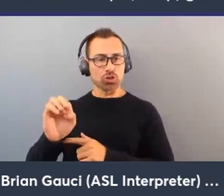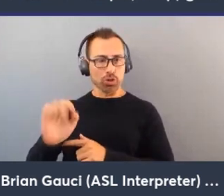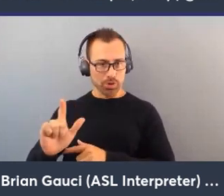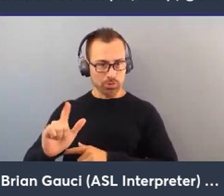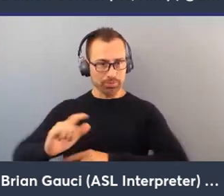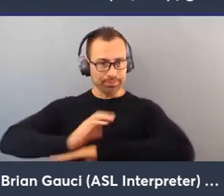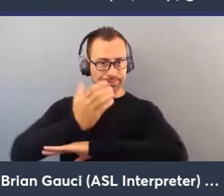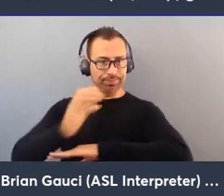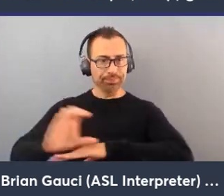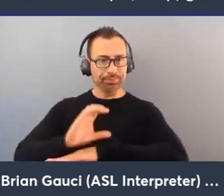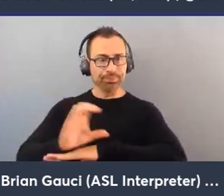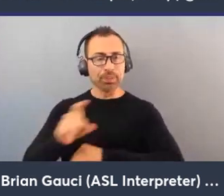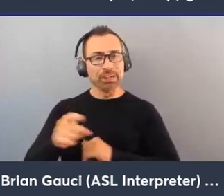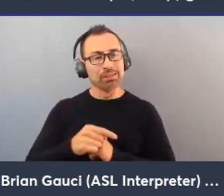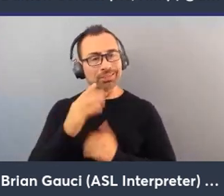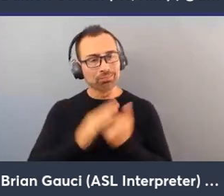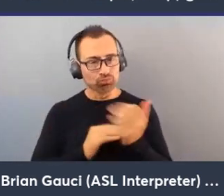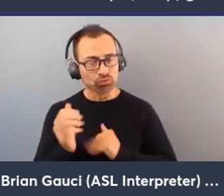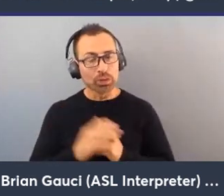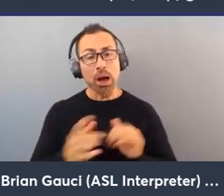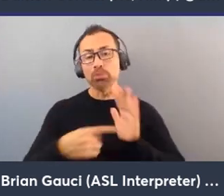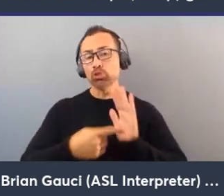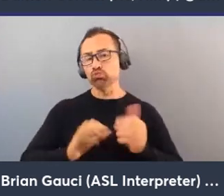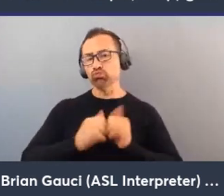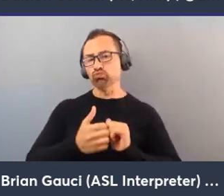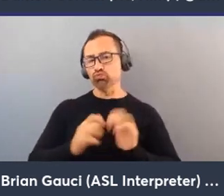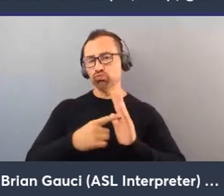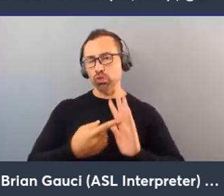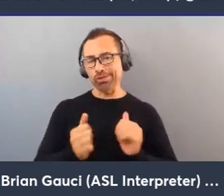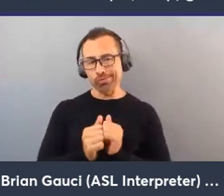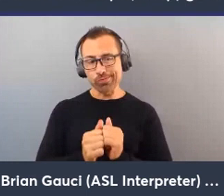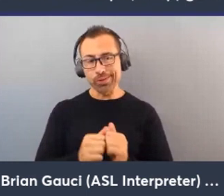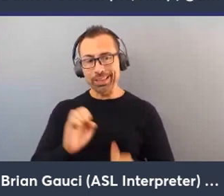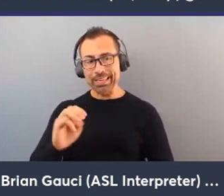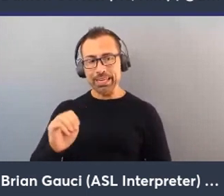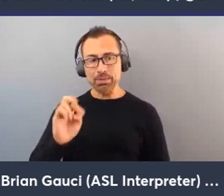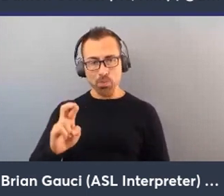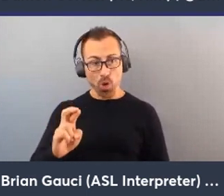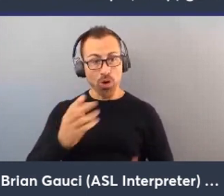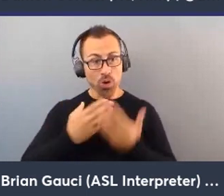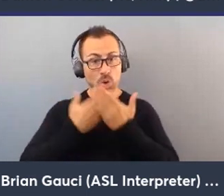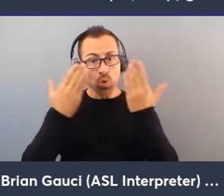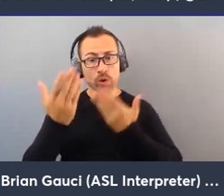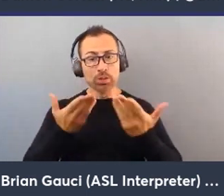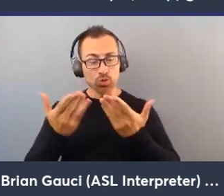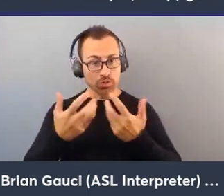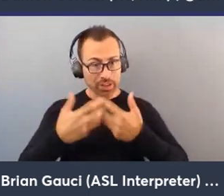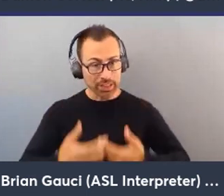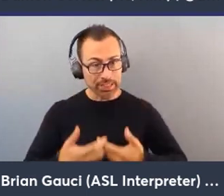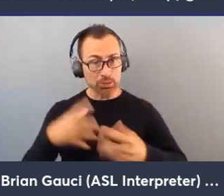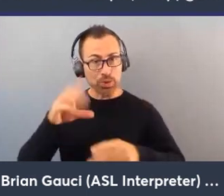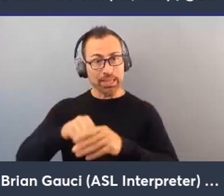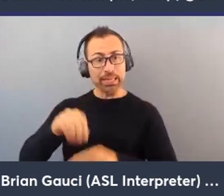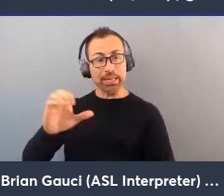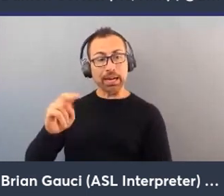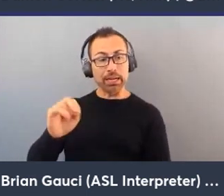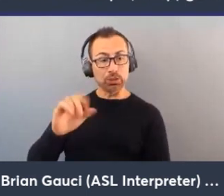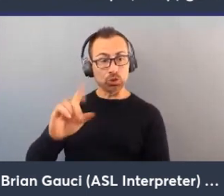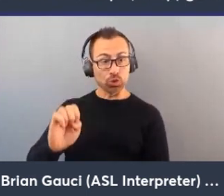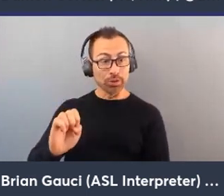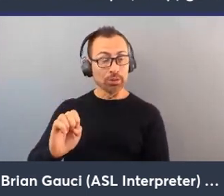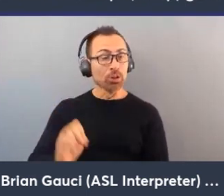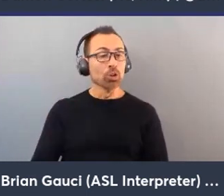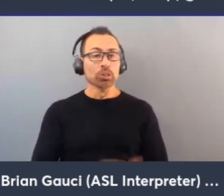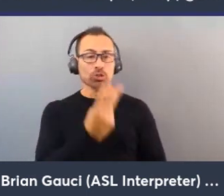this demo, I'm going to show how to get started with EMR Serverless in the console. And I'm only going to run 2 commands. So that's how easy